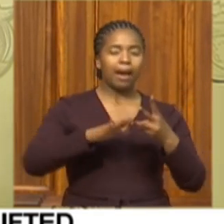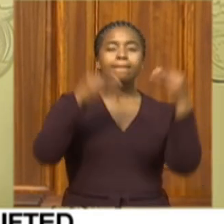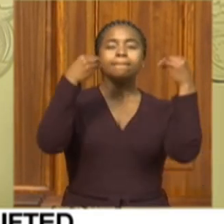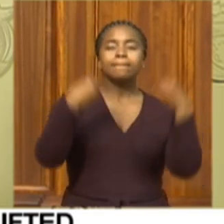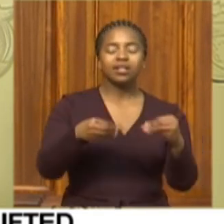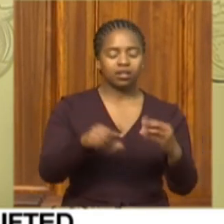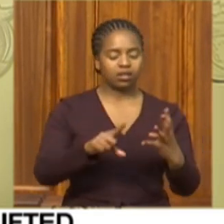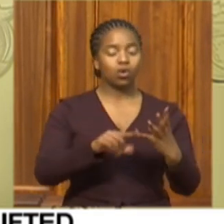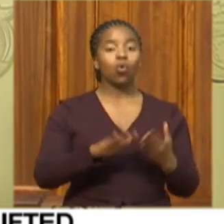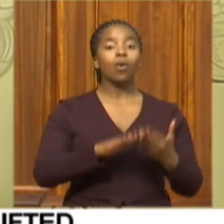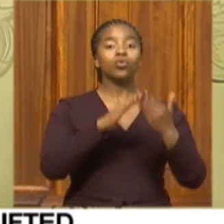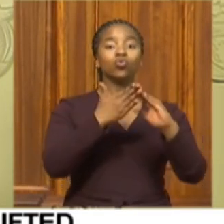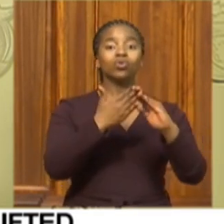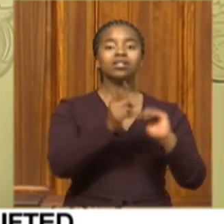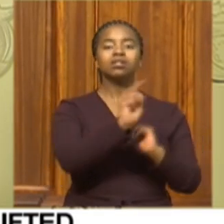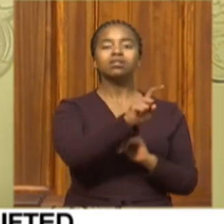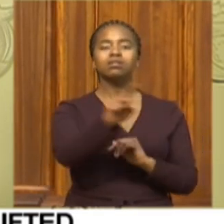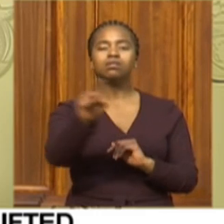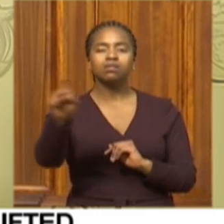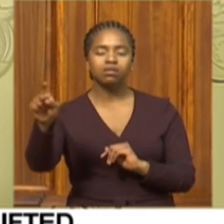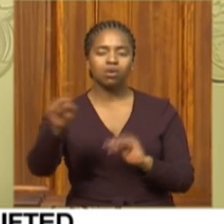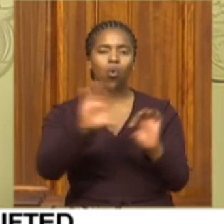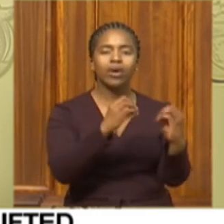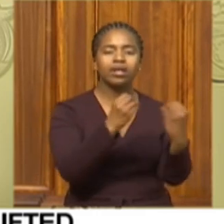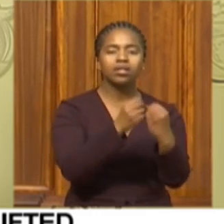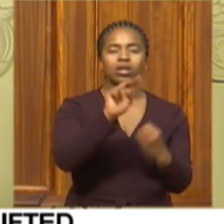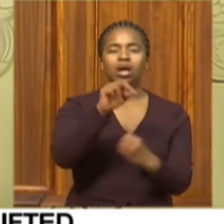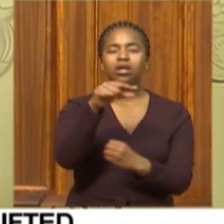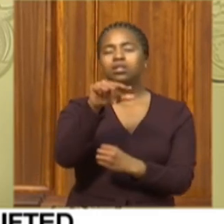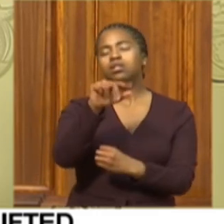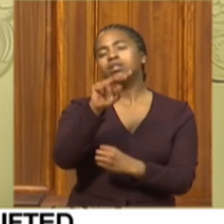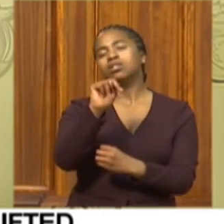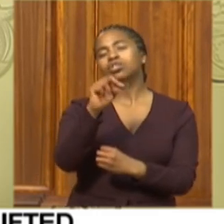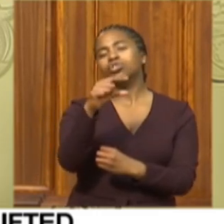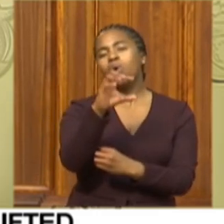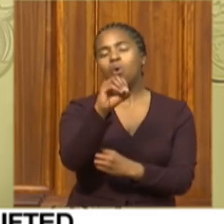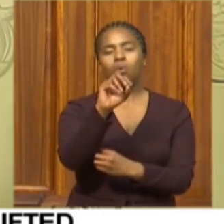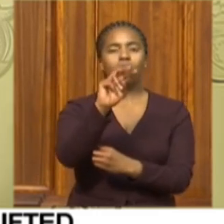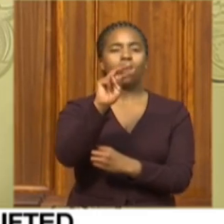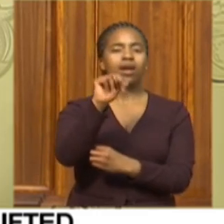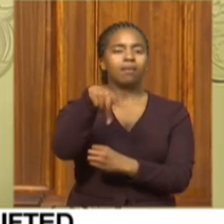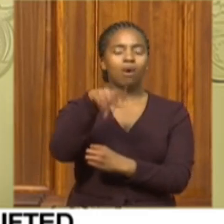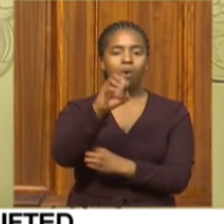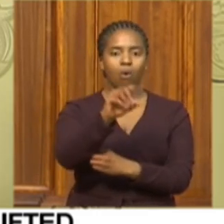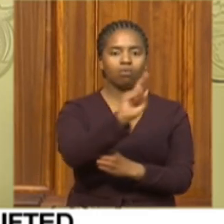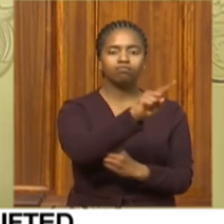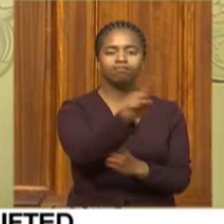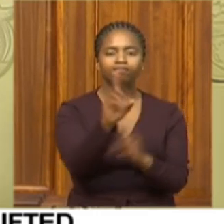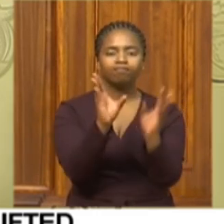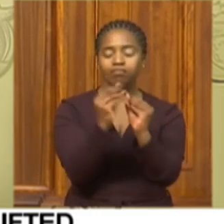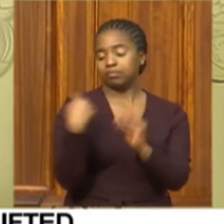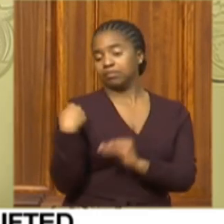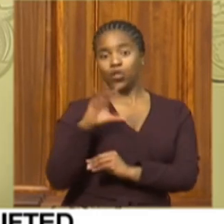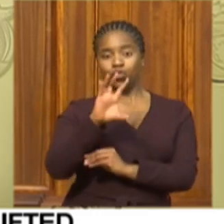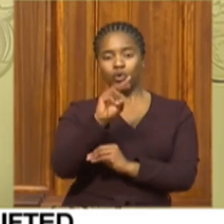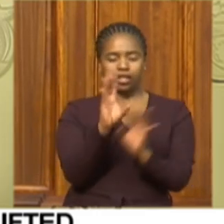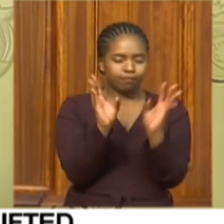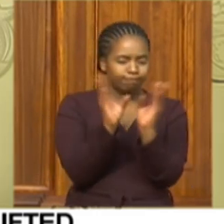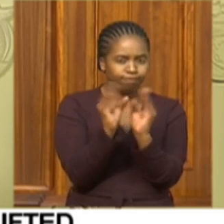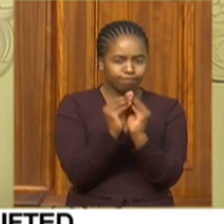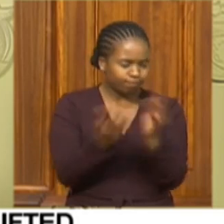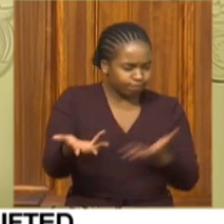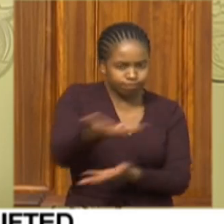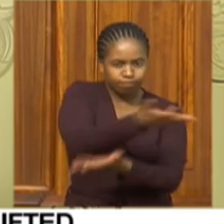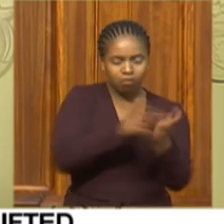and community-based organizations. We are now working together on an urgent